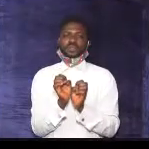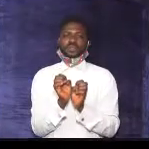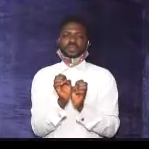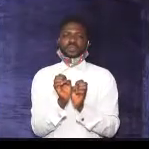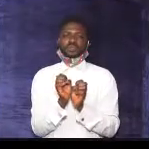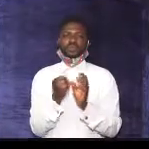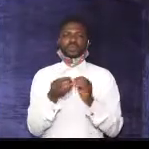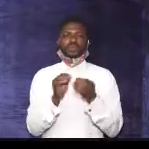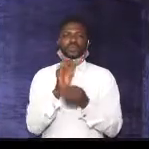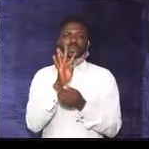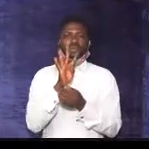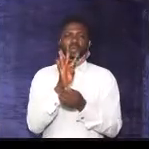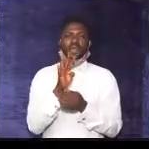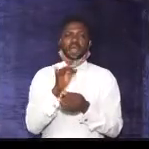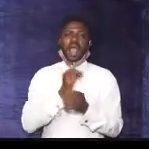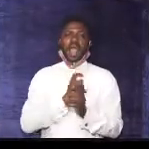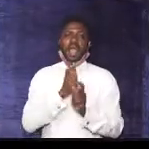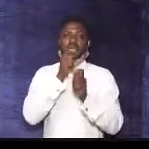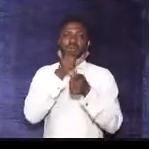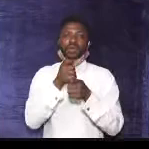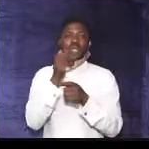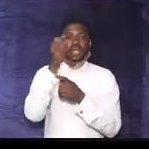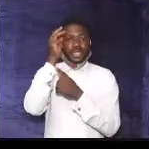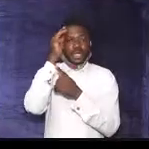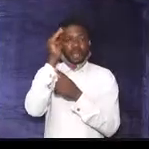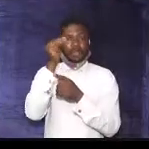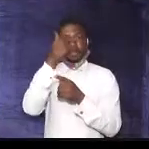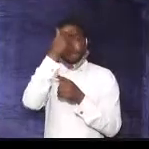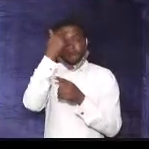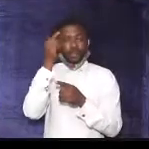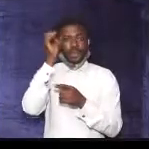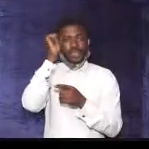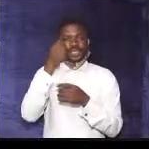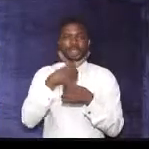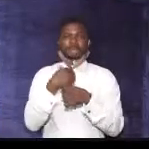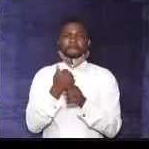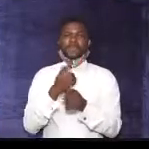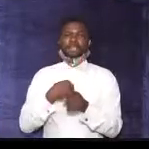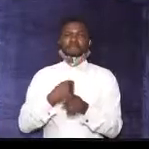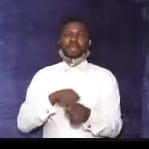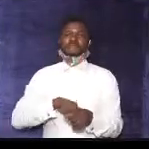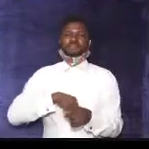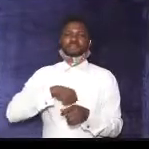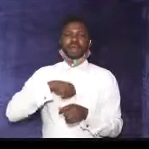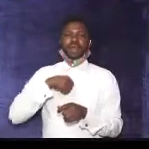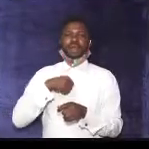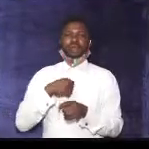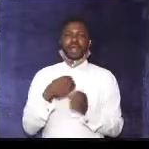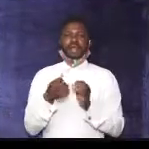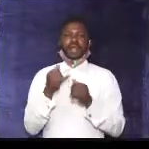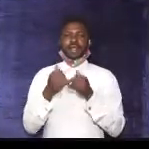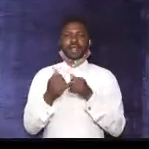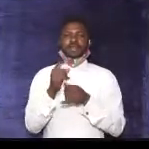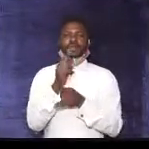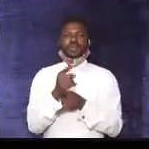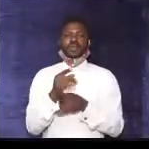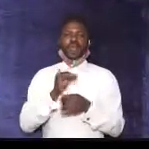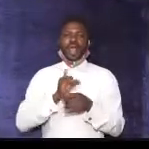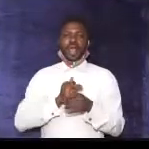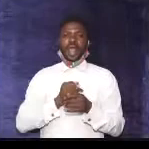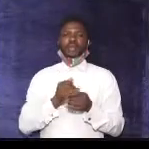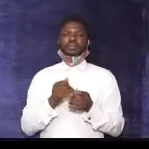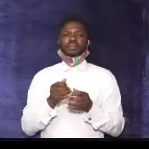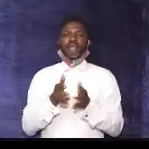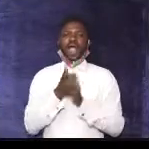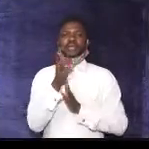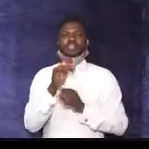little effort. 4. I rewarded him because he made me proud. And the last one,